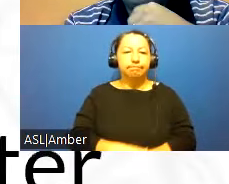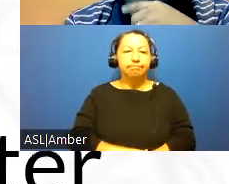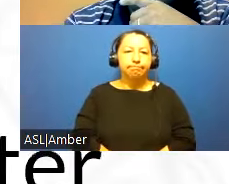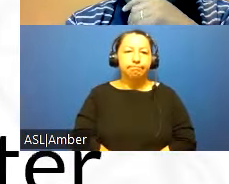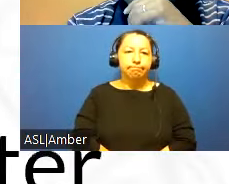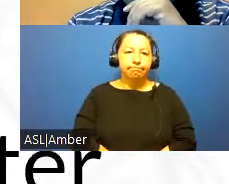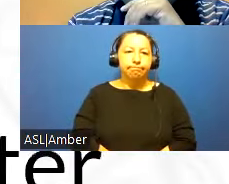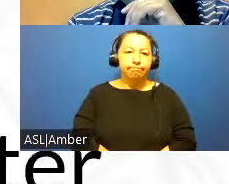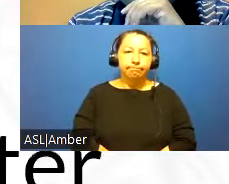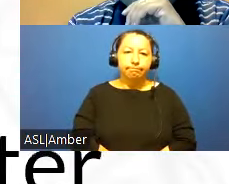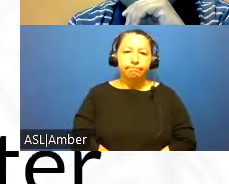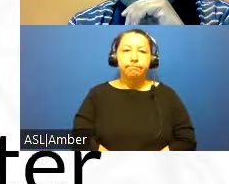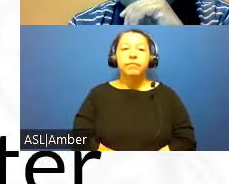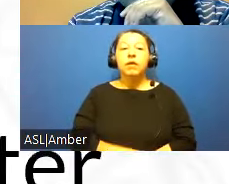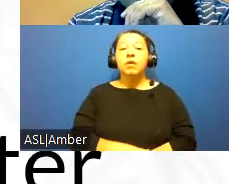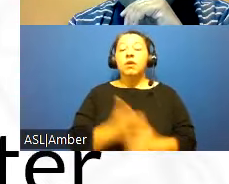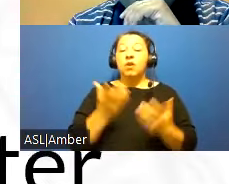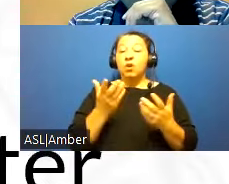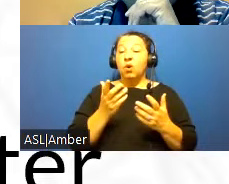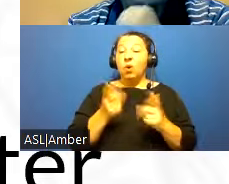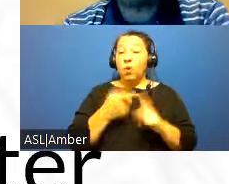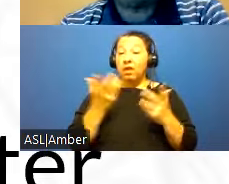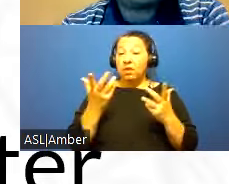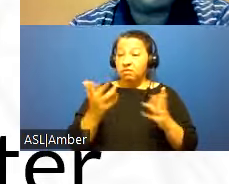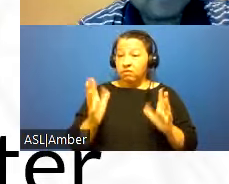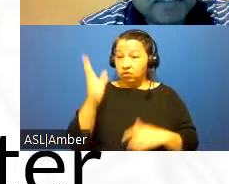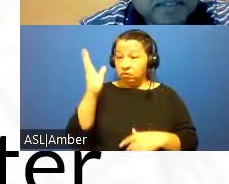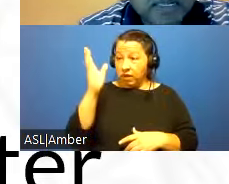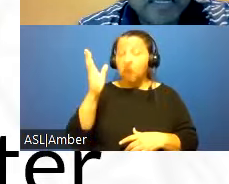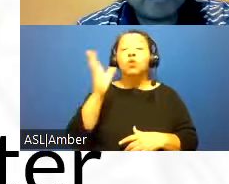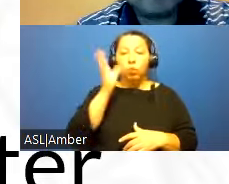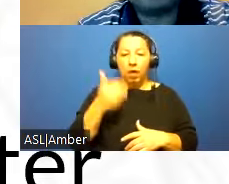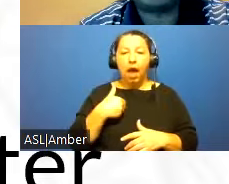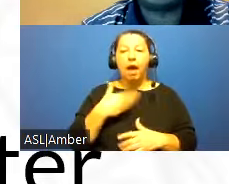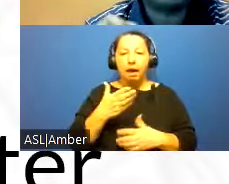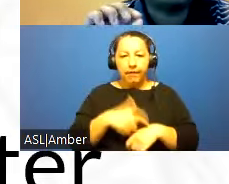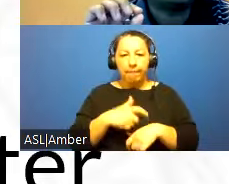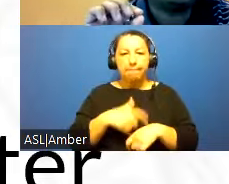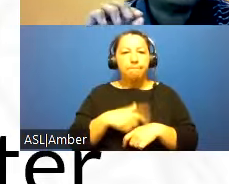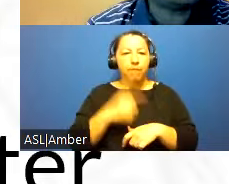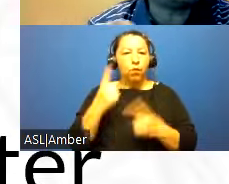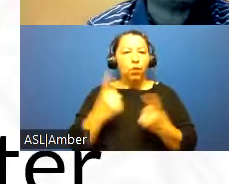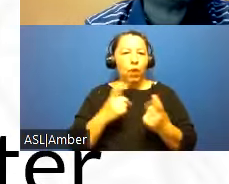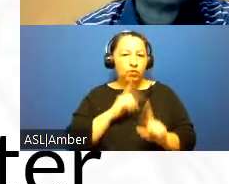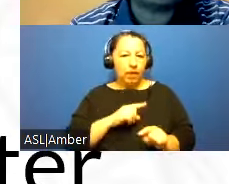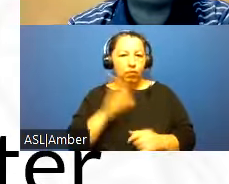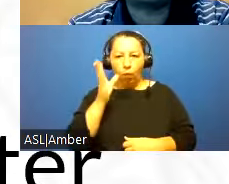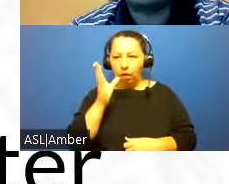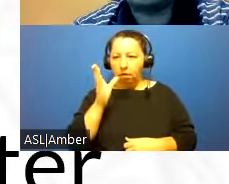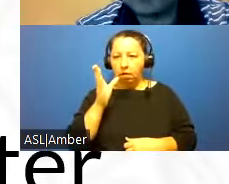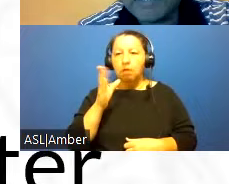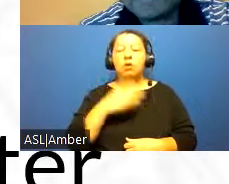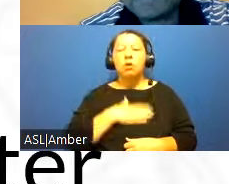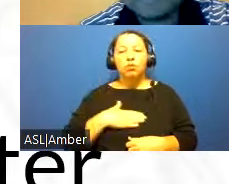We're going to follow this talk with some time for question and answers. So please put